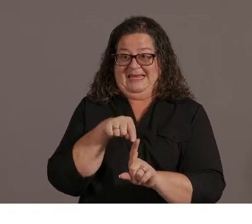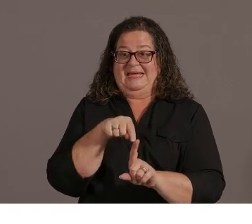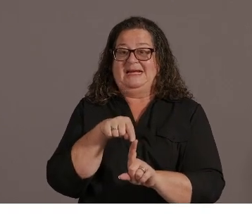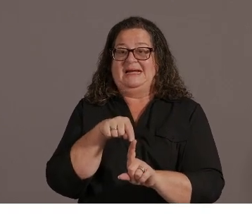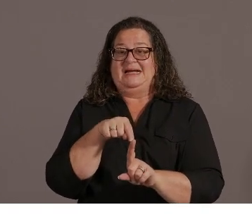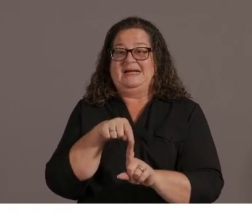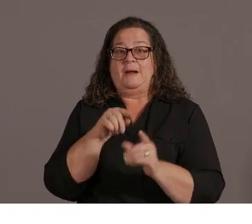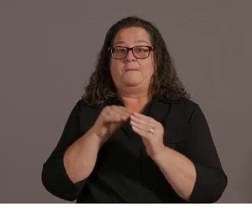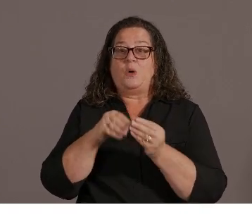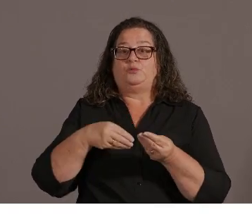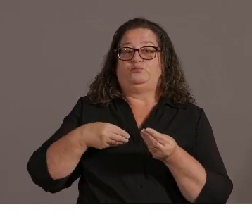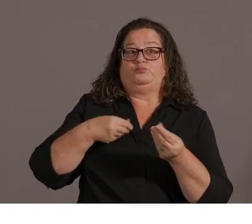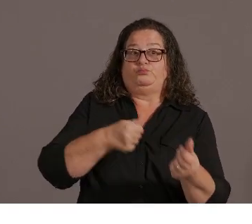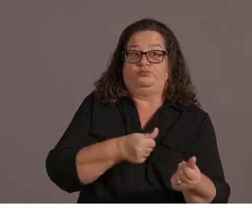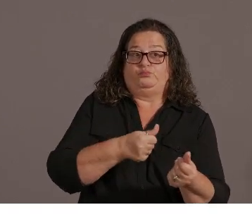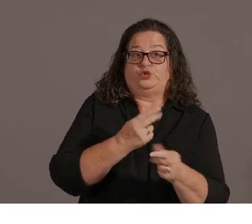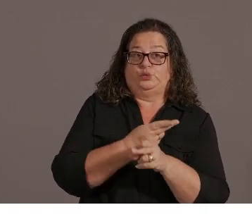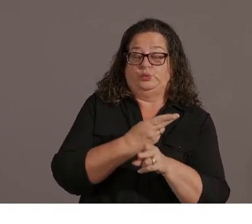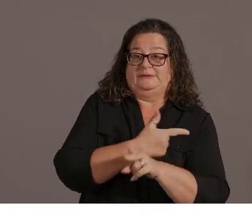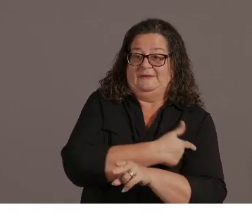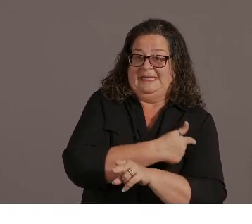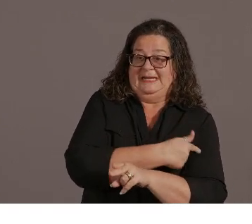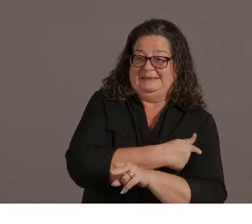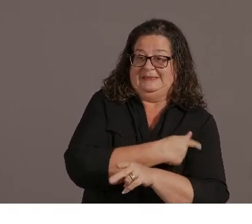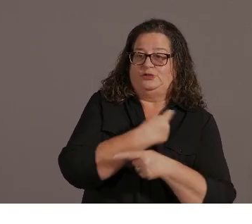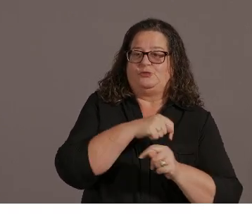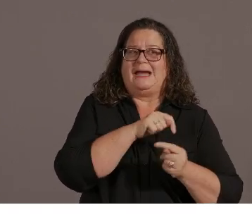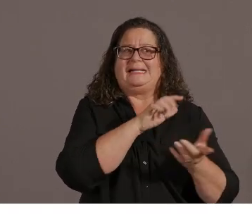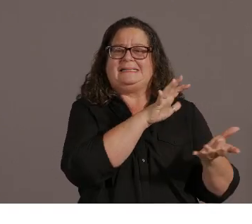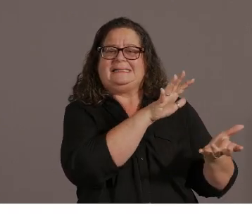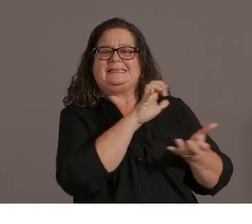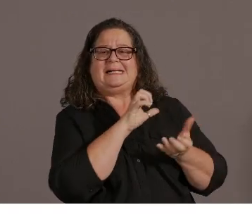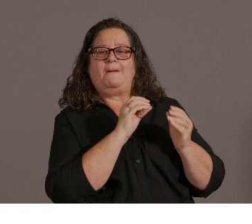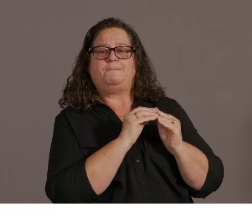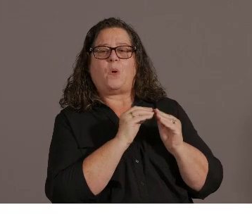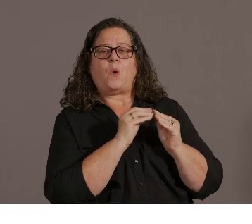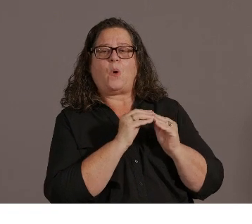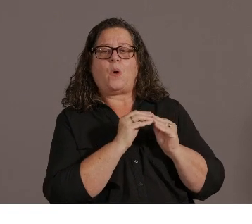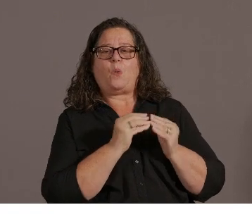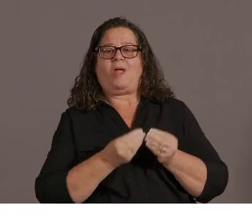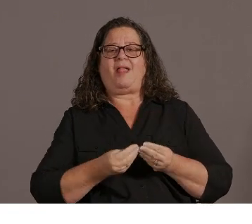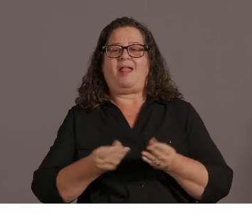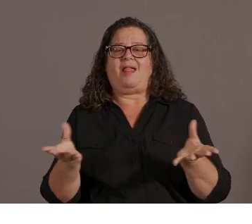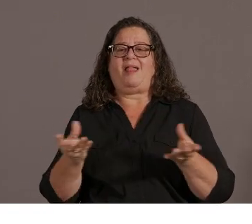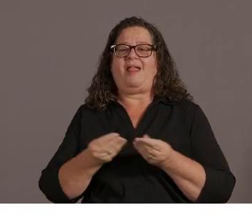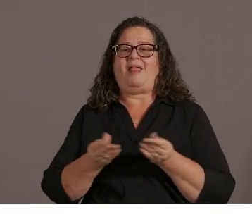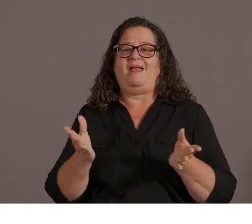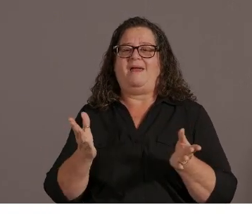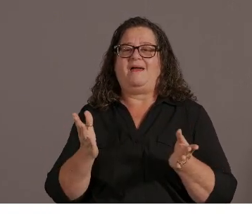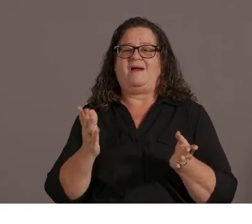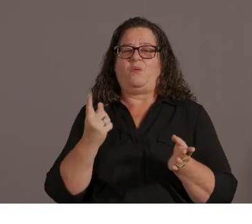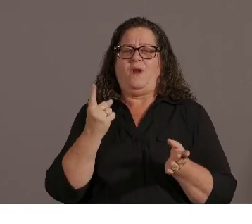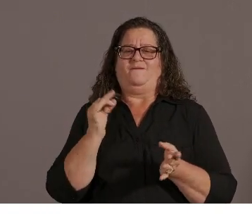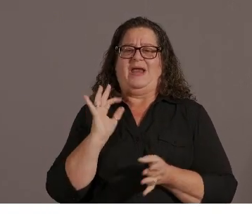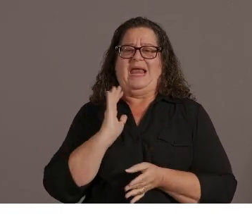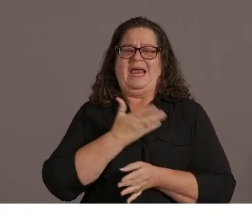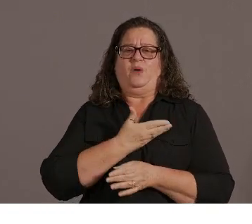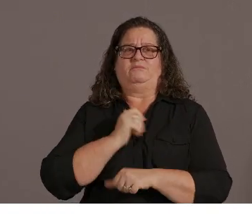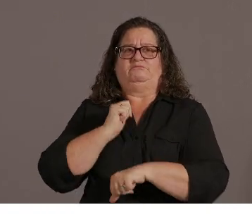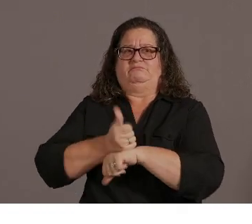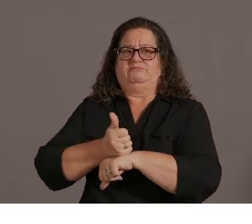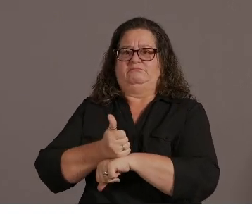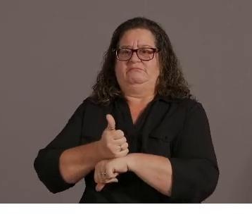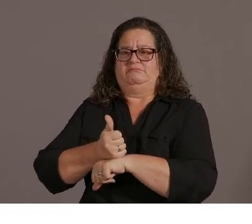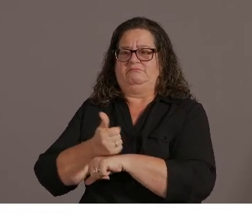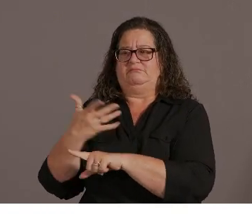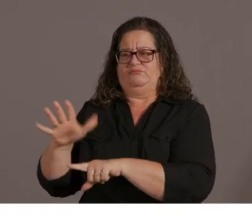use of the vaccine would be to administer those doses at one of our currently operating locations. And so we provided